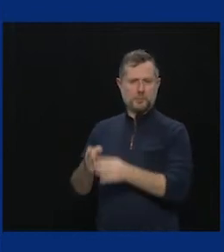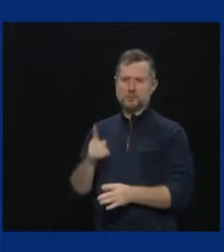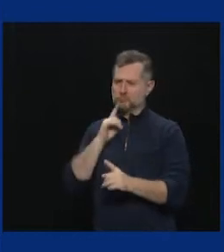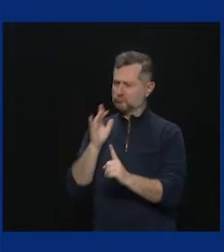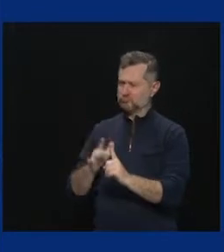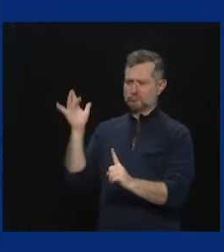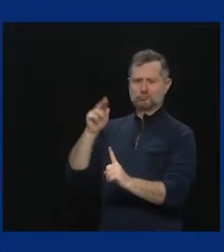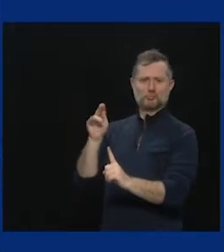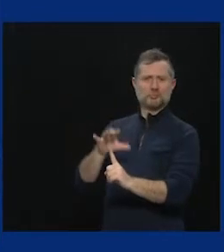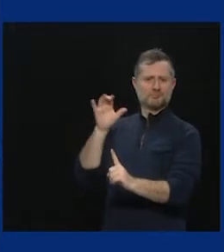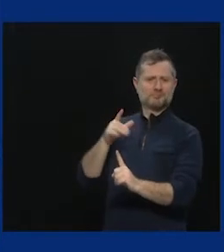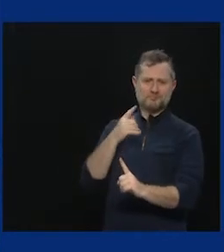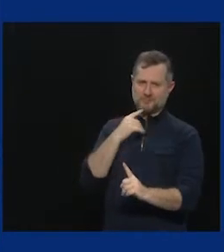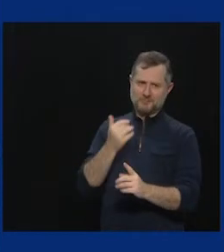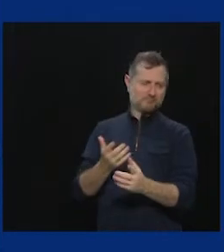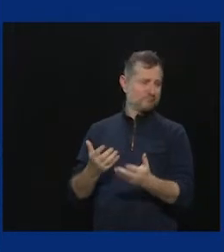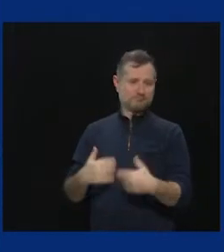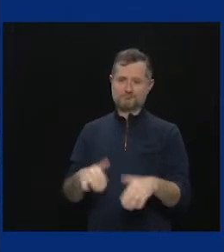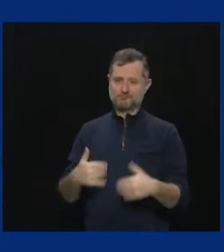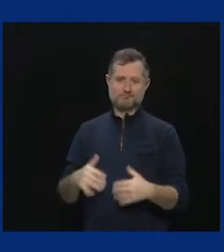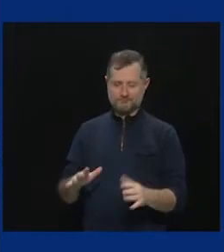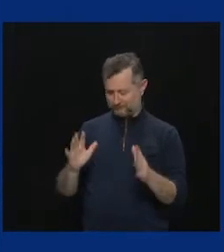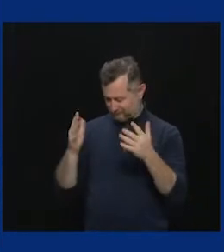Futterman, the president of the Museum of New York History.